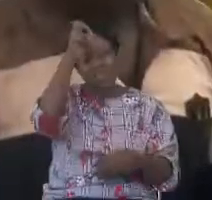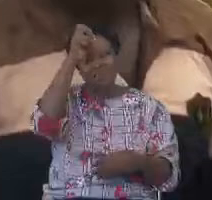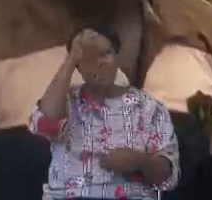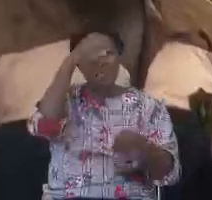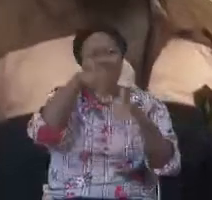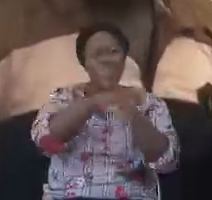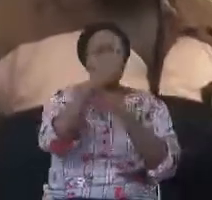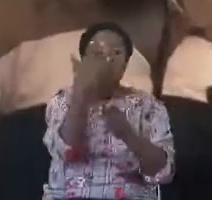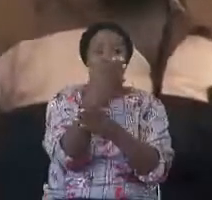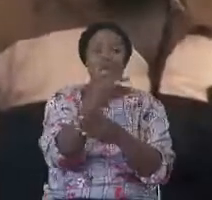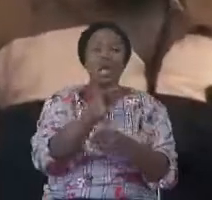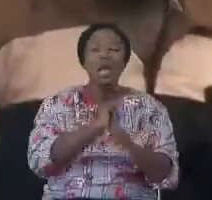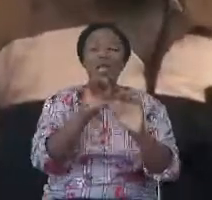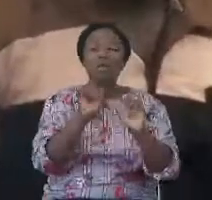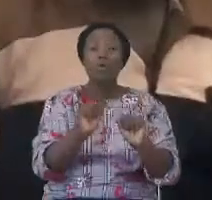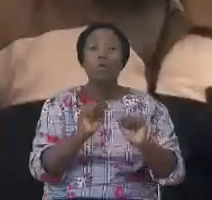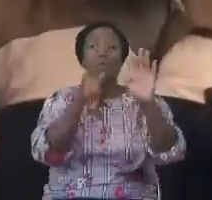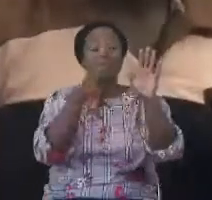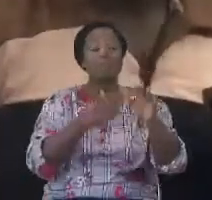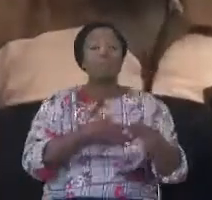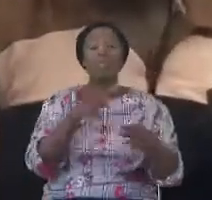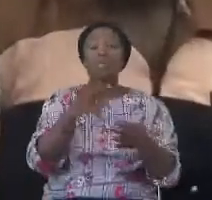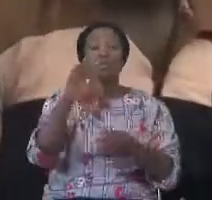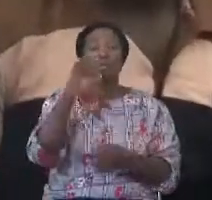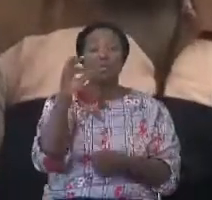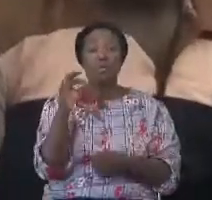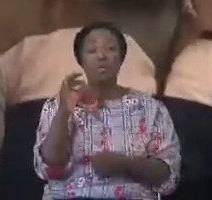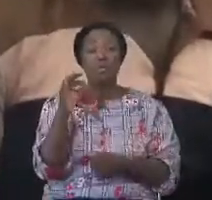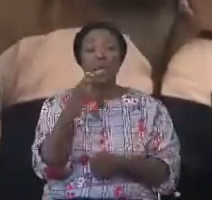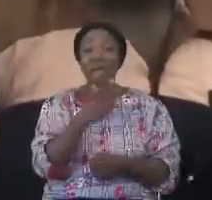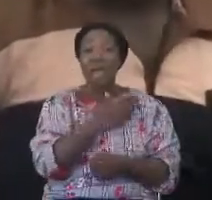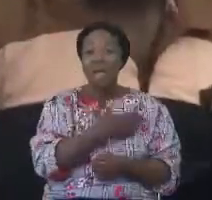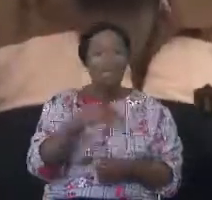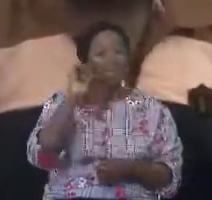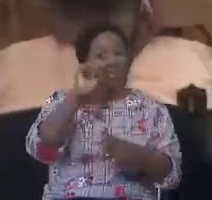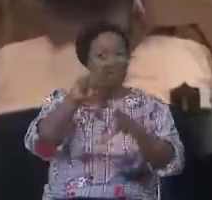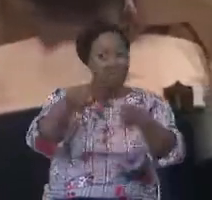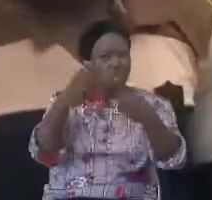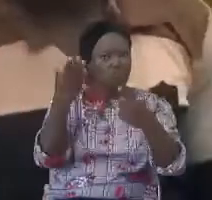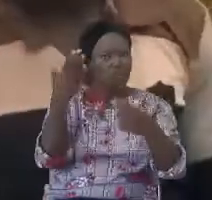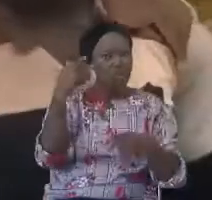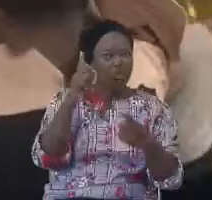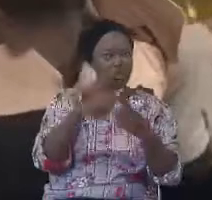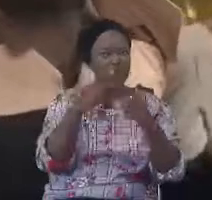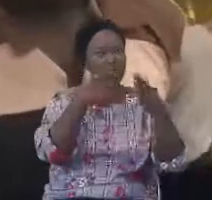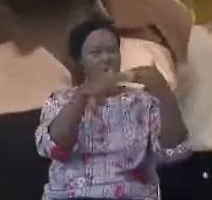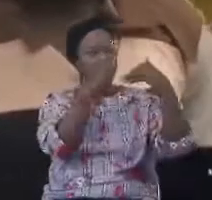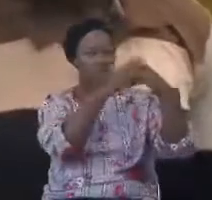forget about the devil eat your hands i commend my spirit